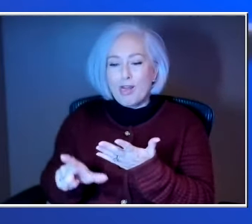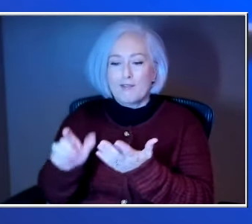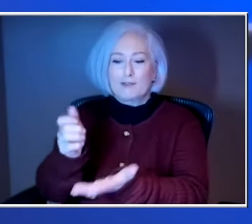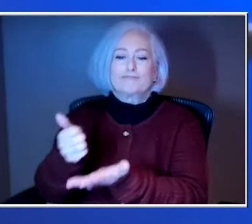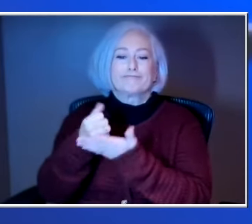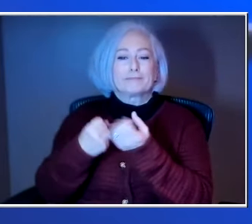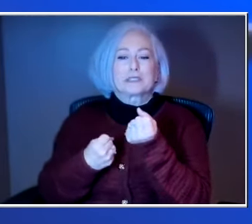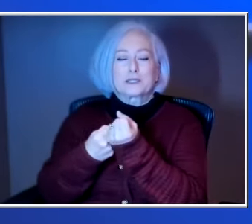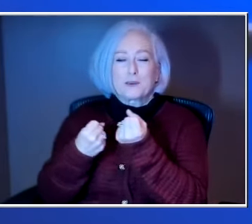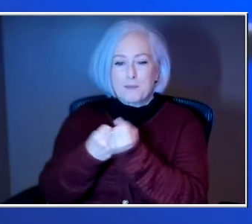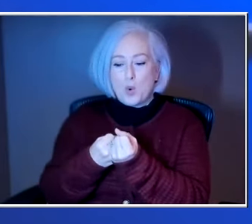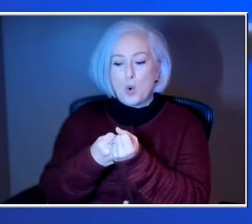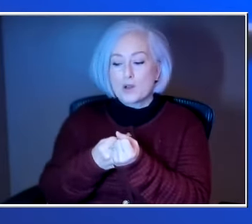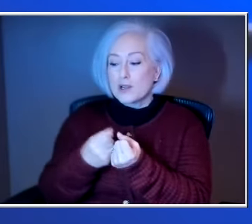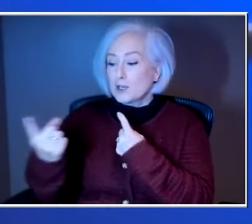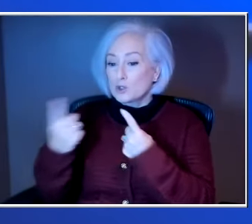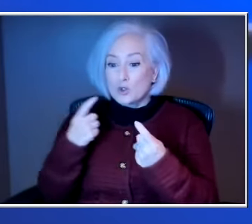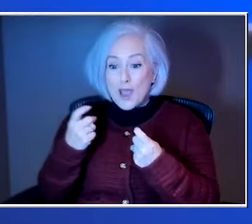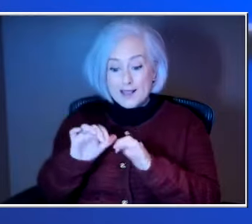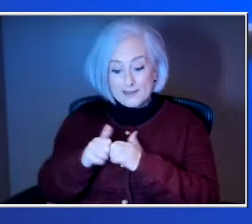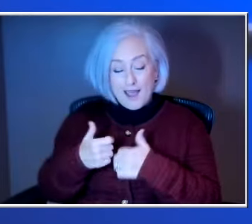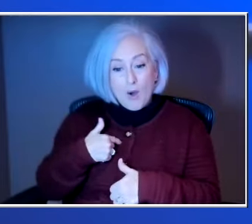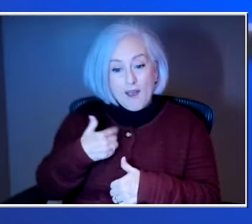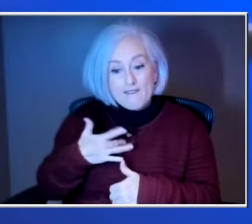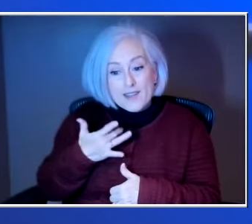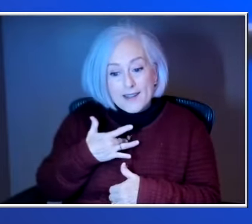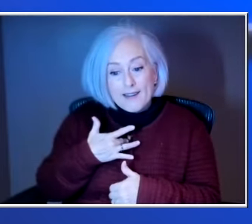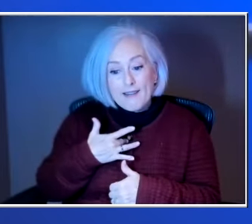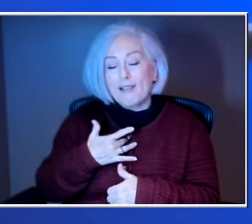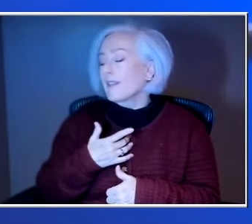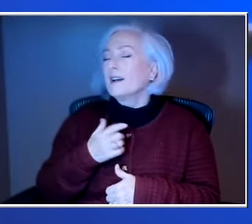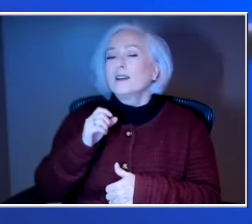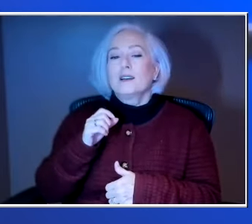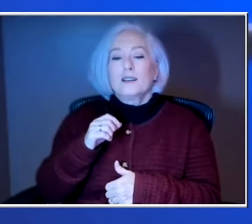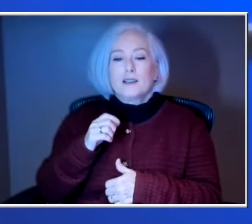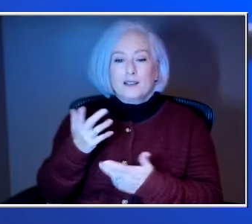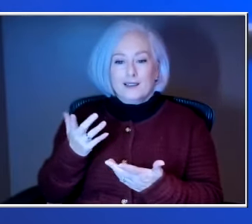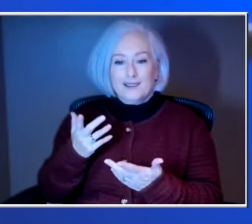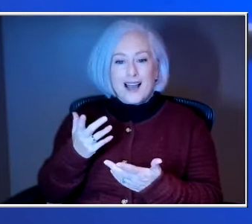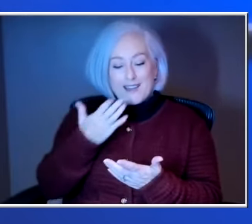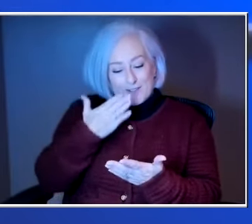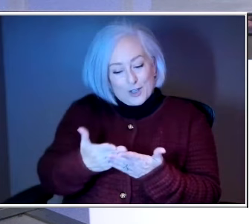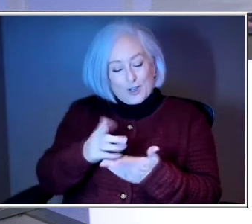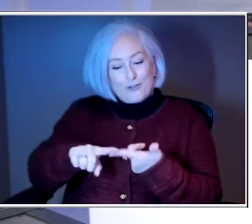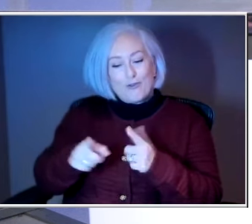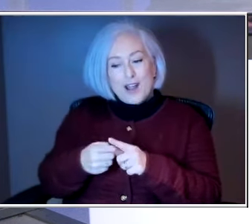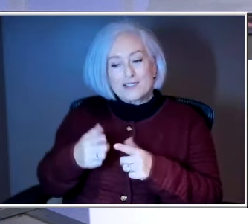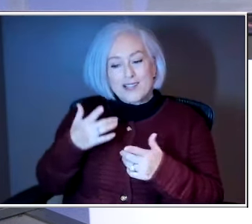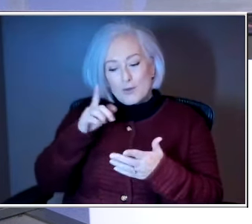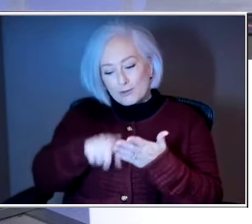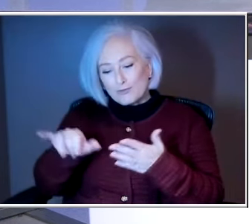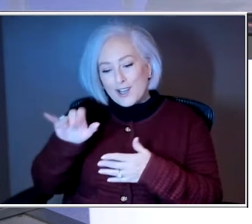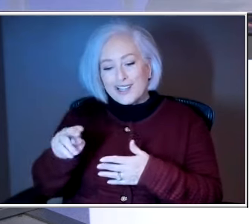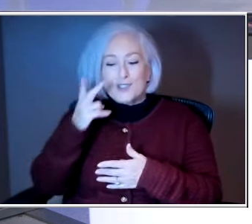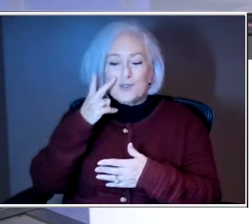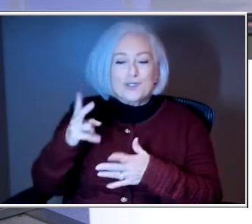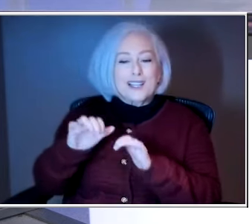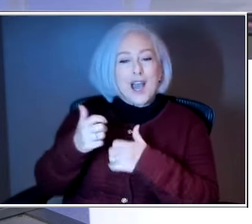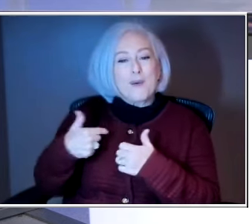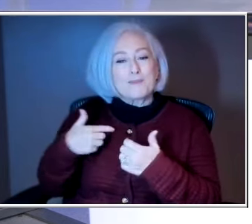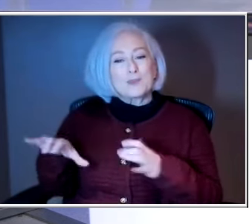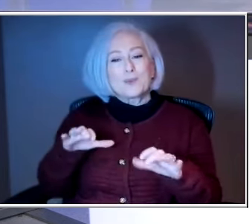even question how I'm doing or even when I'm having a hard day, you know, I have good friends that check in on me. So that's good. Good. Check in on people. So we know when we talk